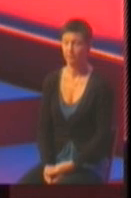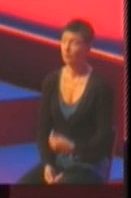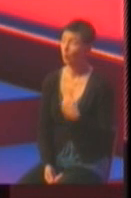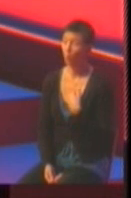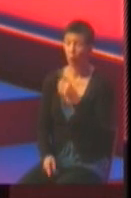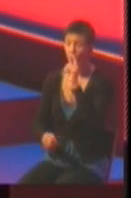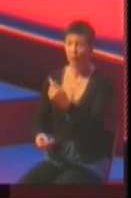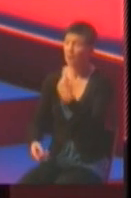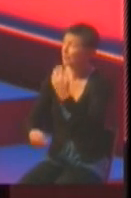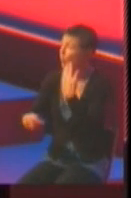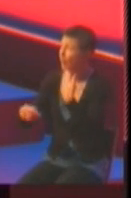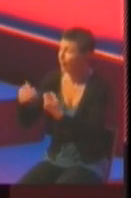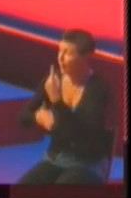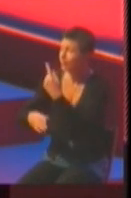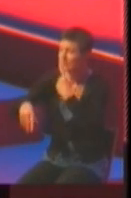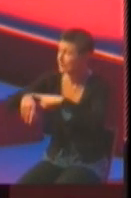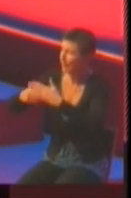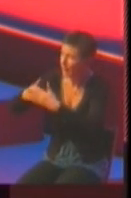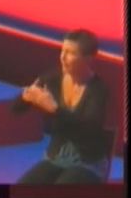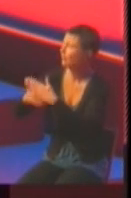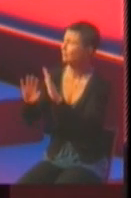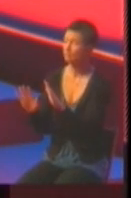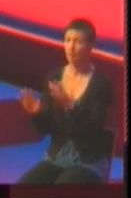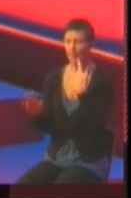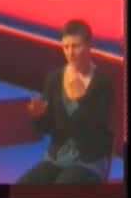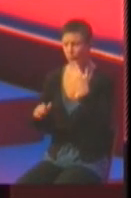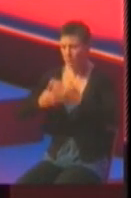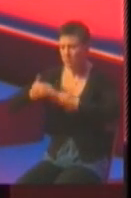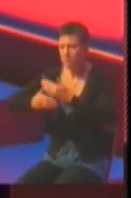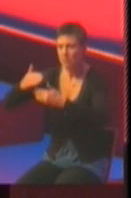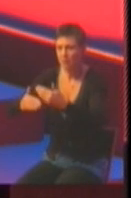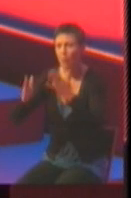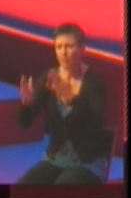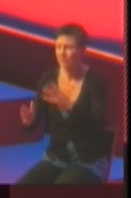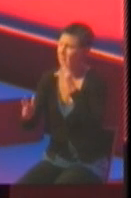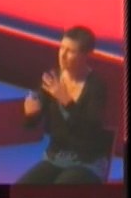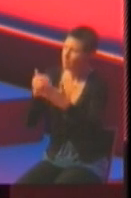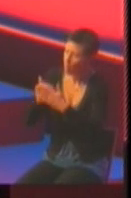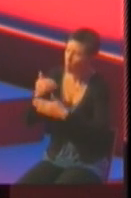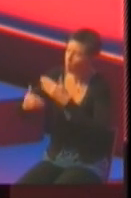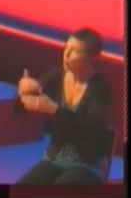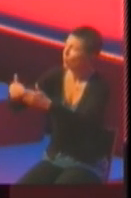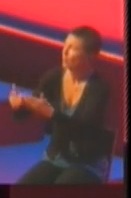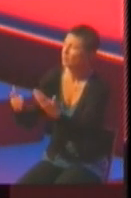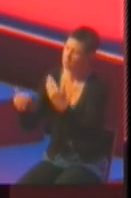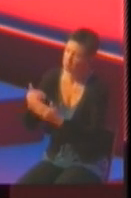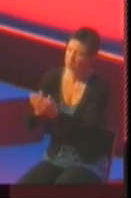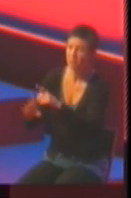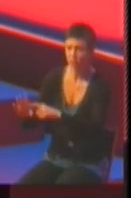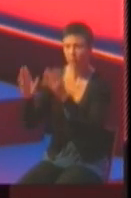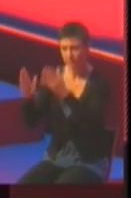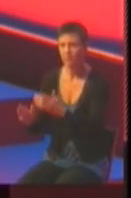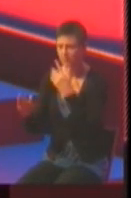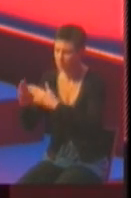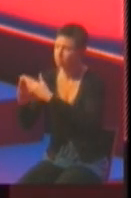Now, we can't put a time limit on that, but we're making progress, and we need to see significantly more progress in the next year or so.